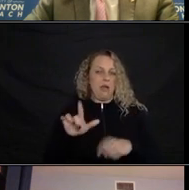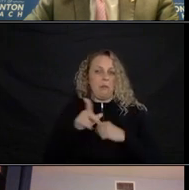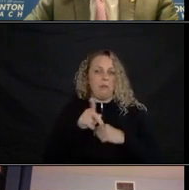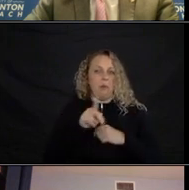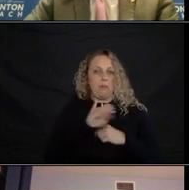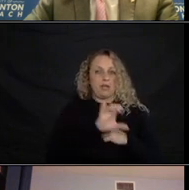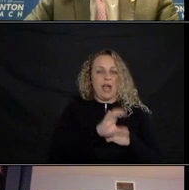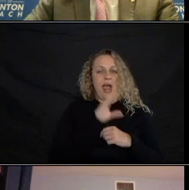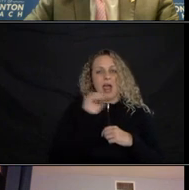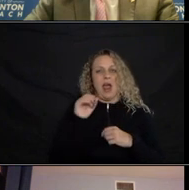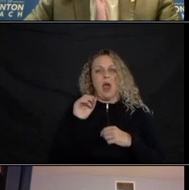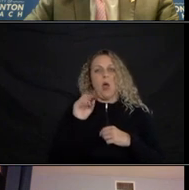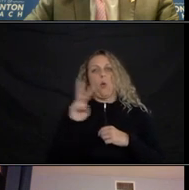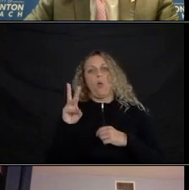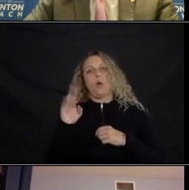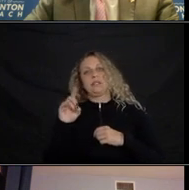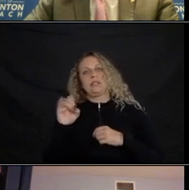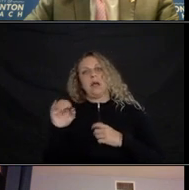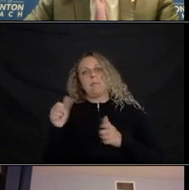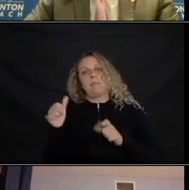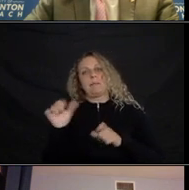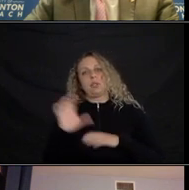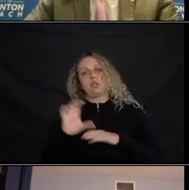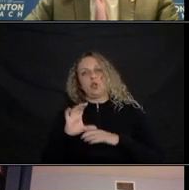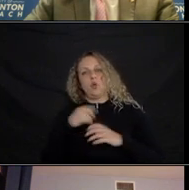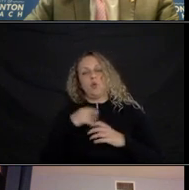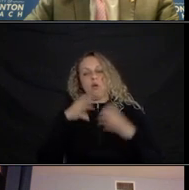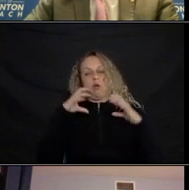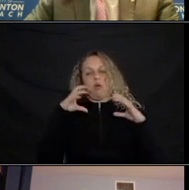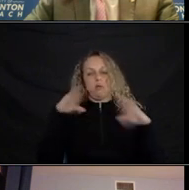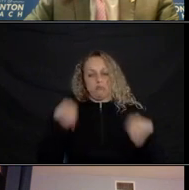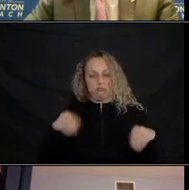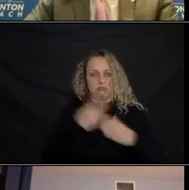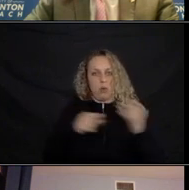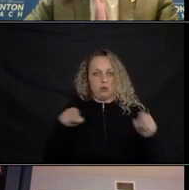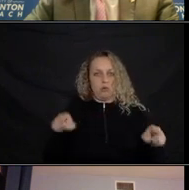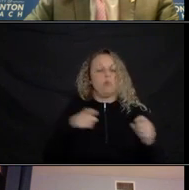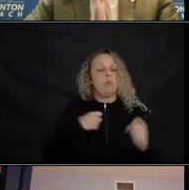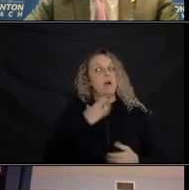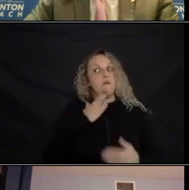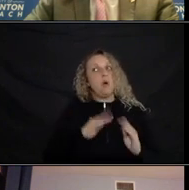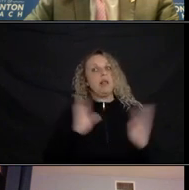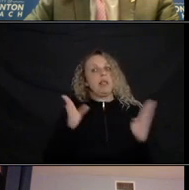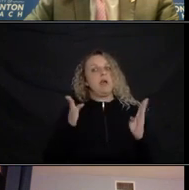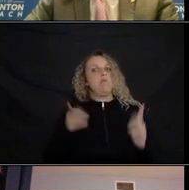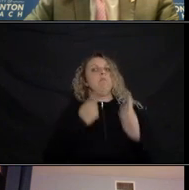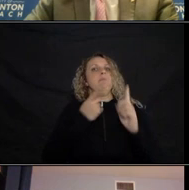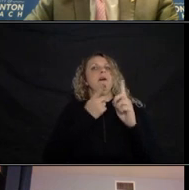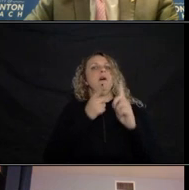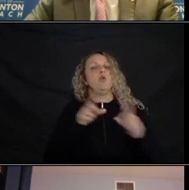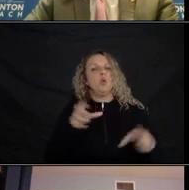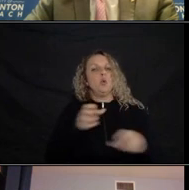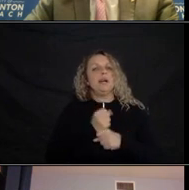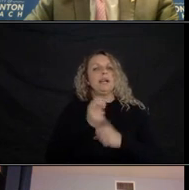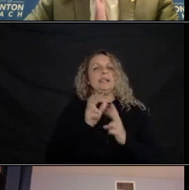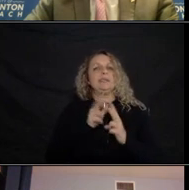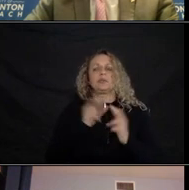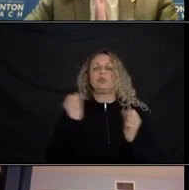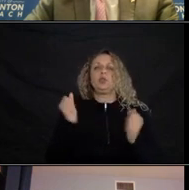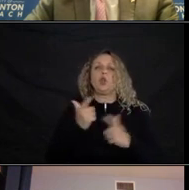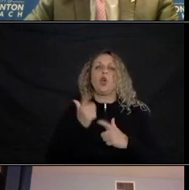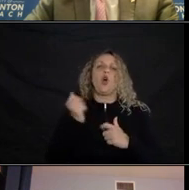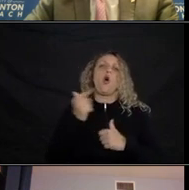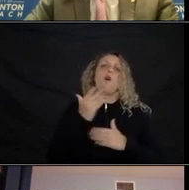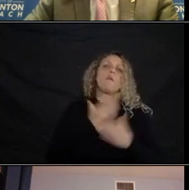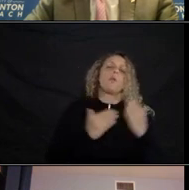and the Westside Baptist Church. We've engaged with both parties, and we think we have a pretty clear path to getting either all of or